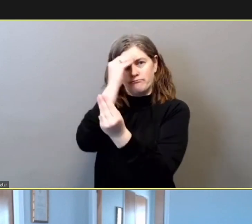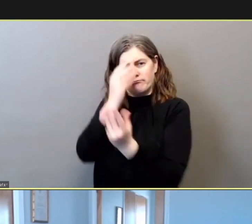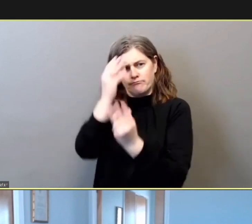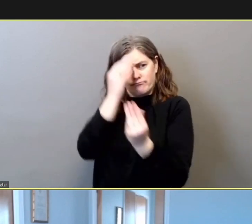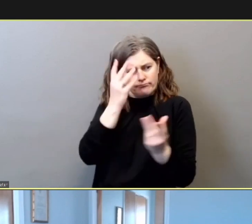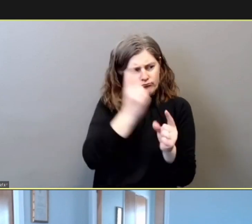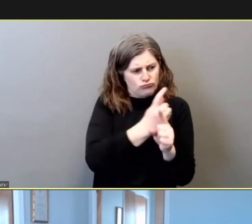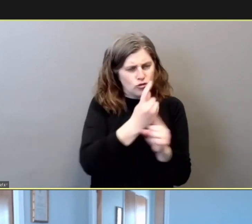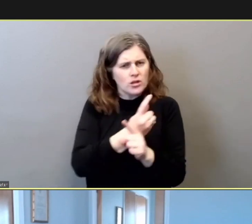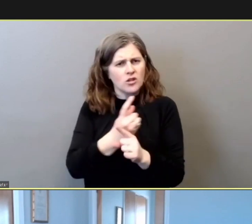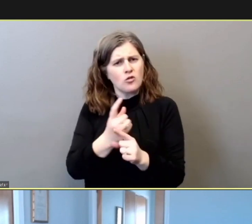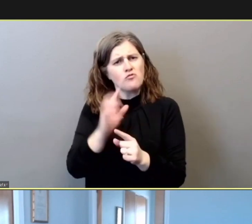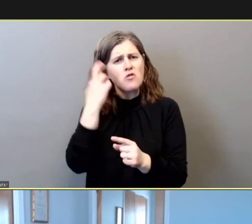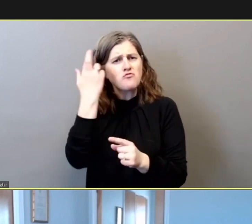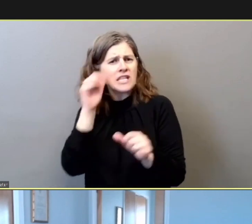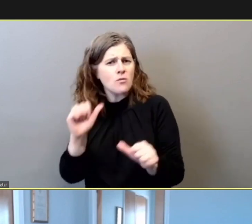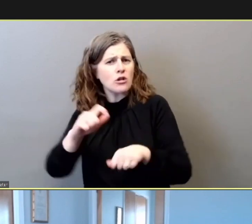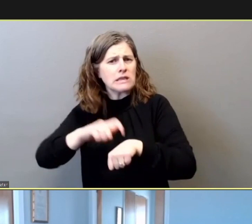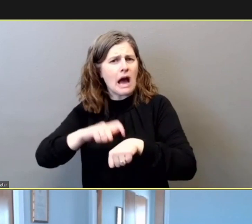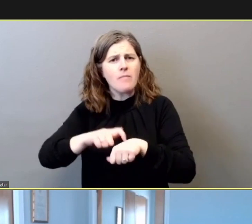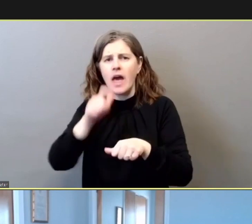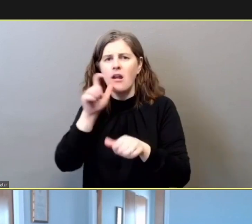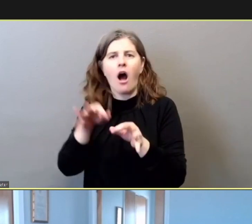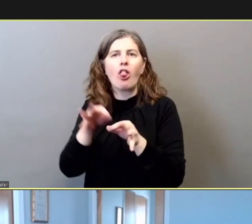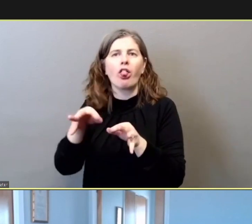think, a fairly reasonable period of time.